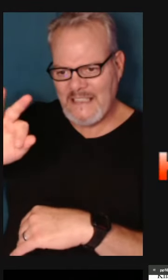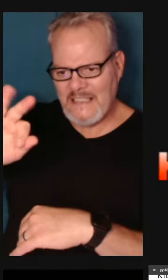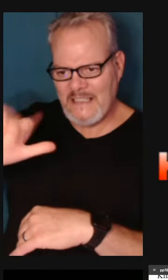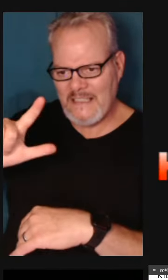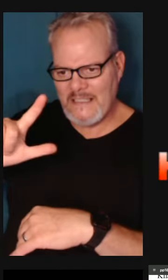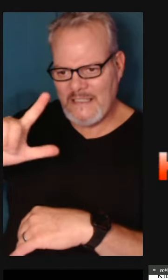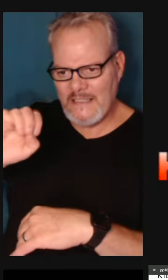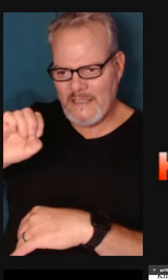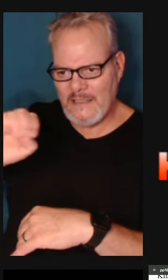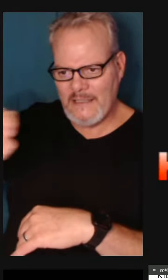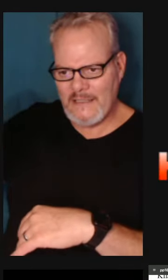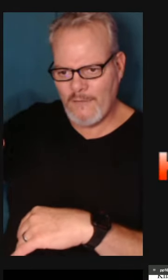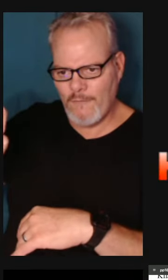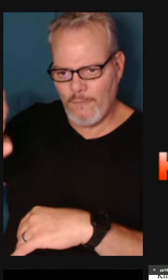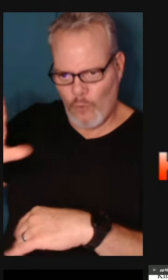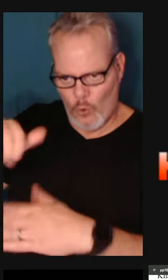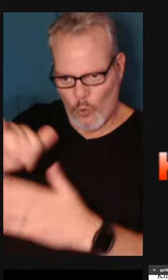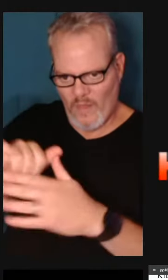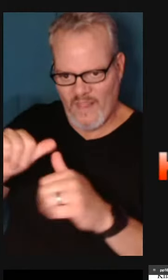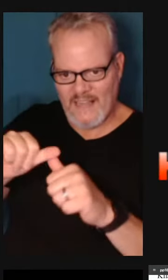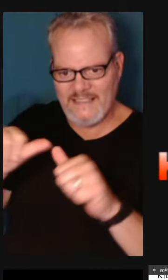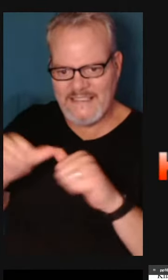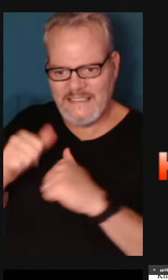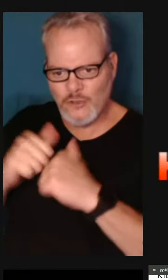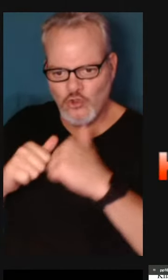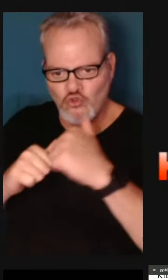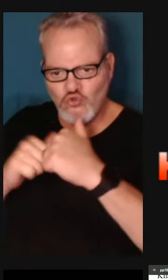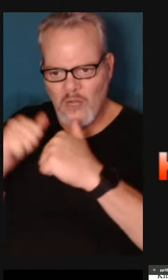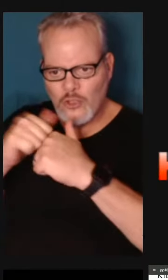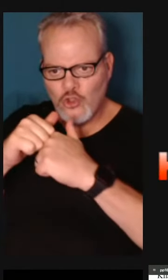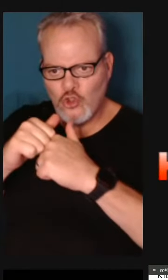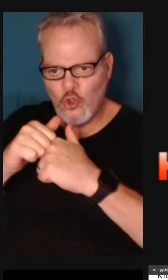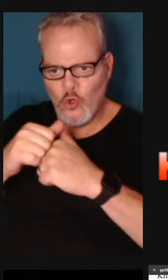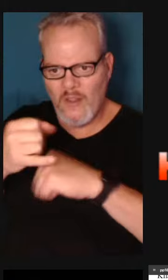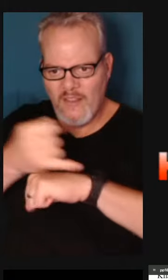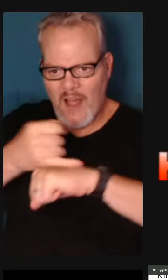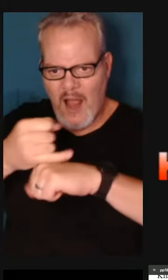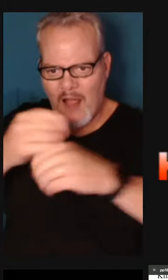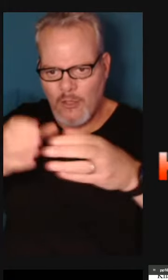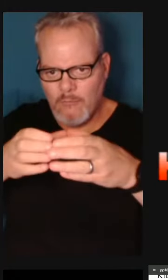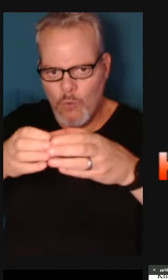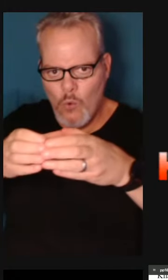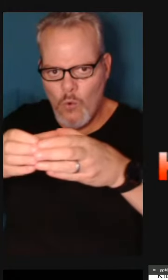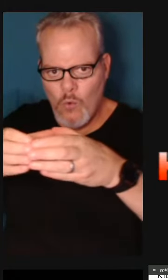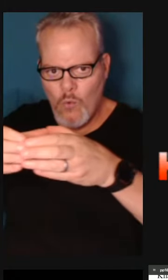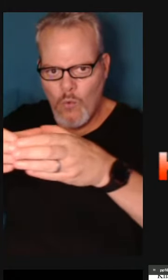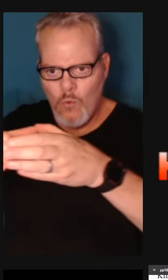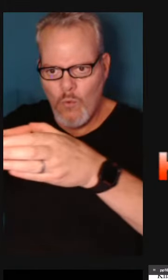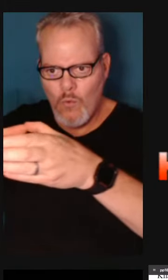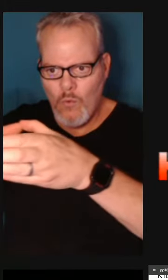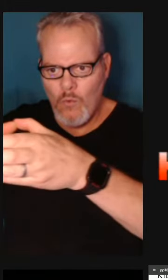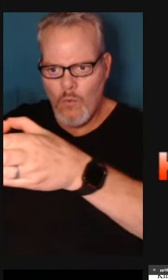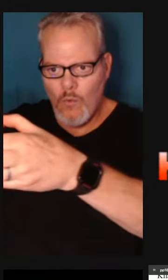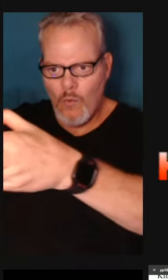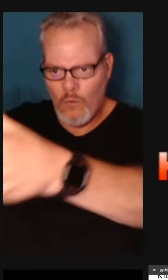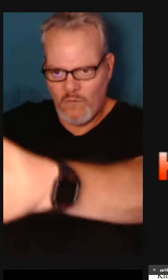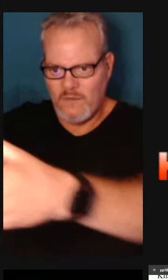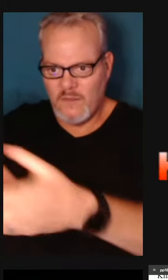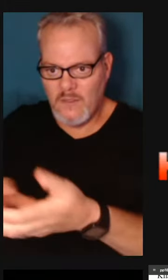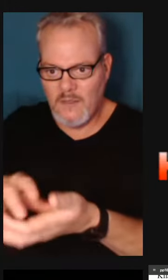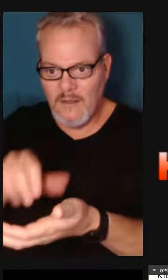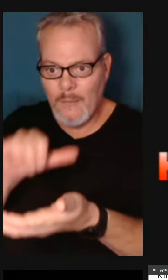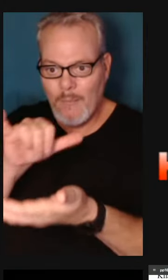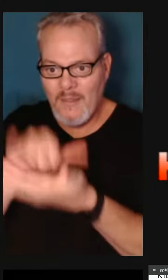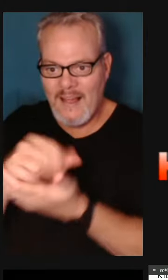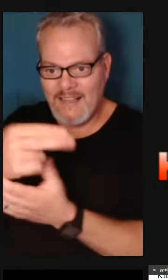that is the structure with which the island moves this whole flank seaward. But here is the Helena